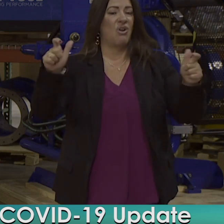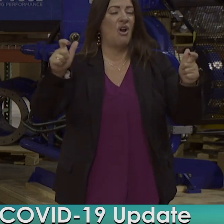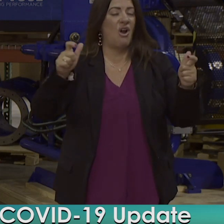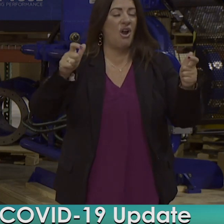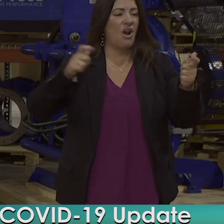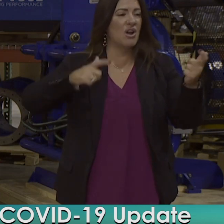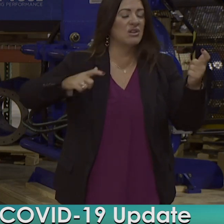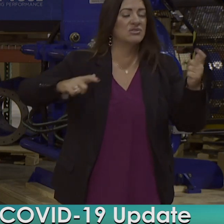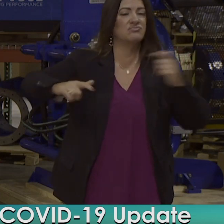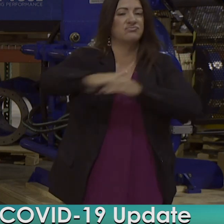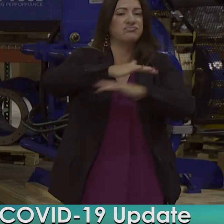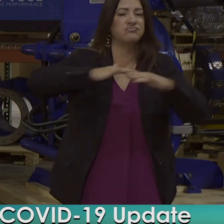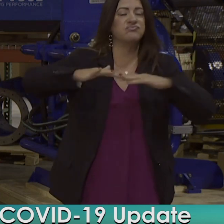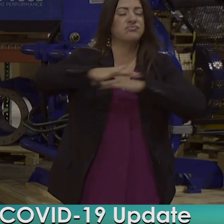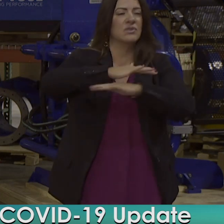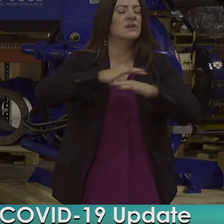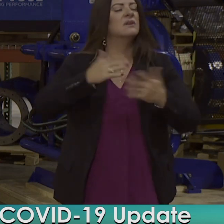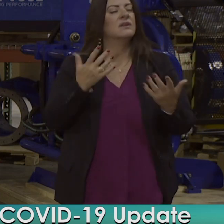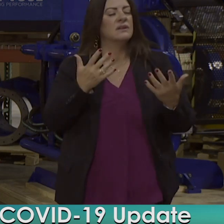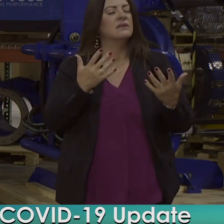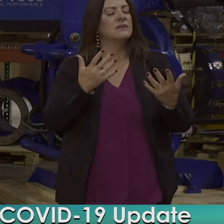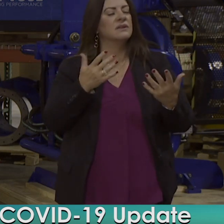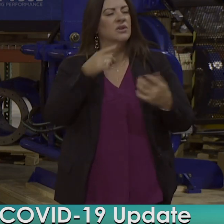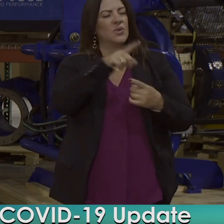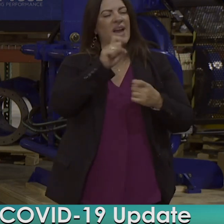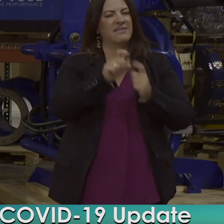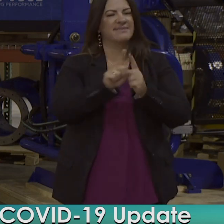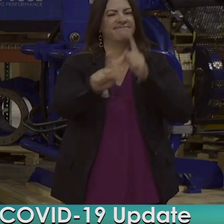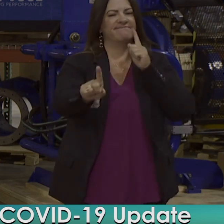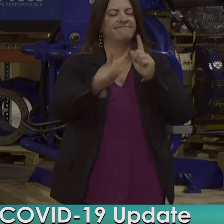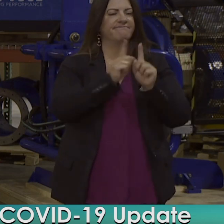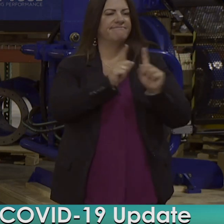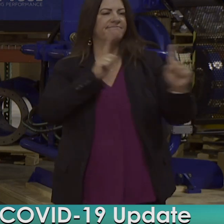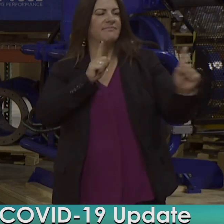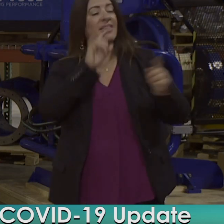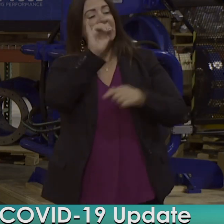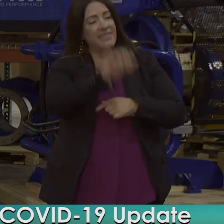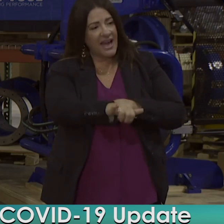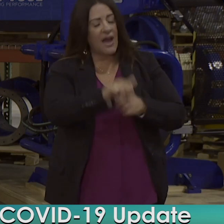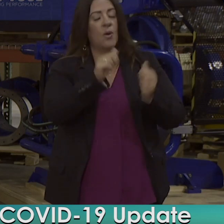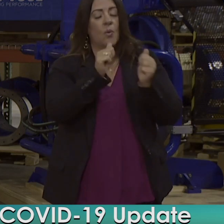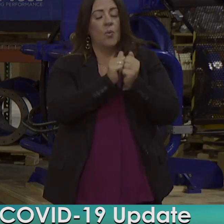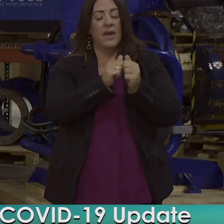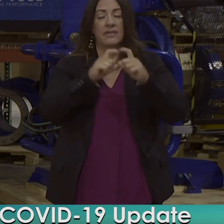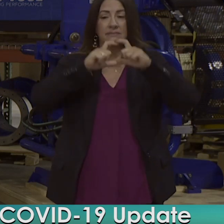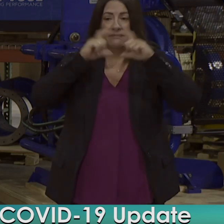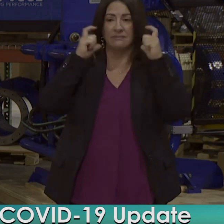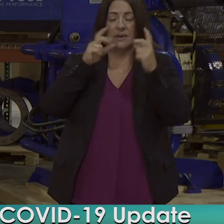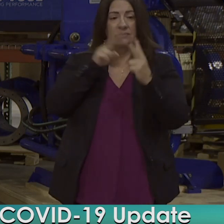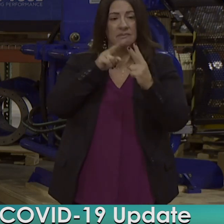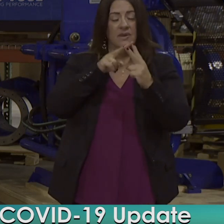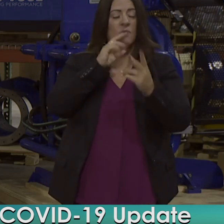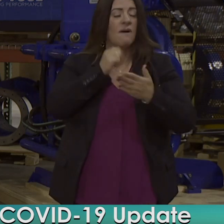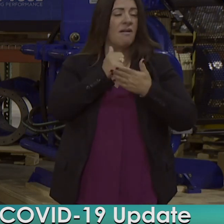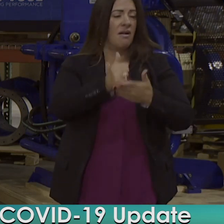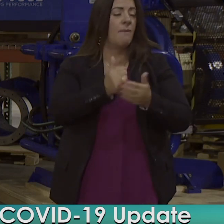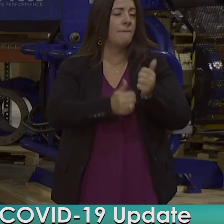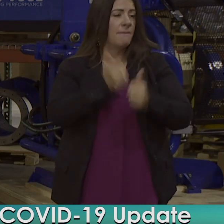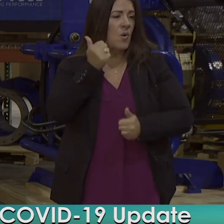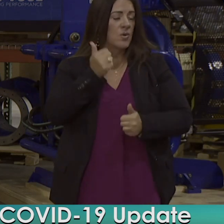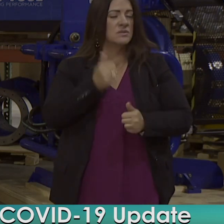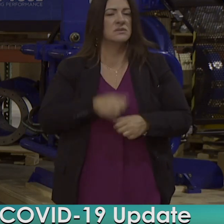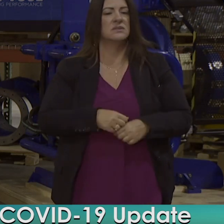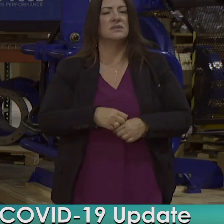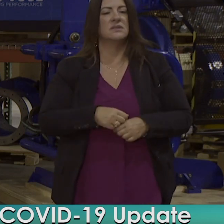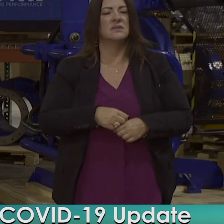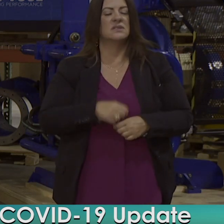crowds, that we must maintain physical distance. That is the thing that will protect us along with face covering. But more than anything, staying